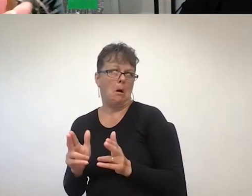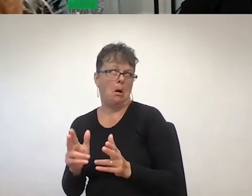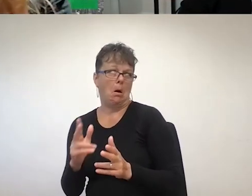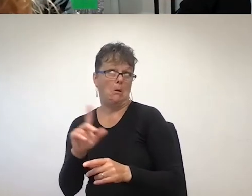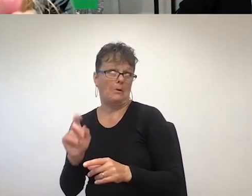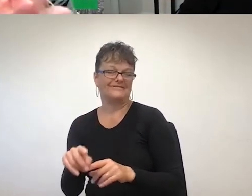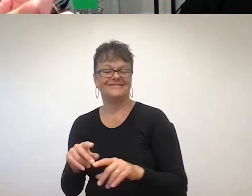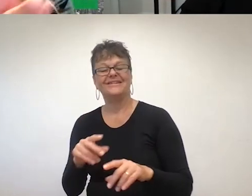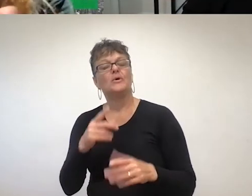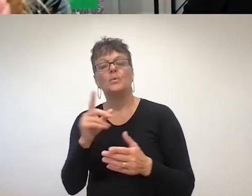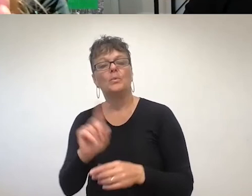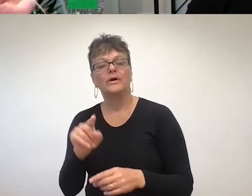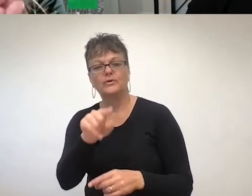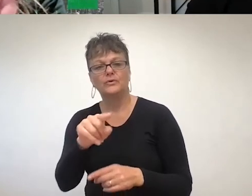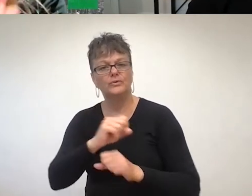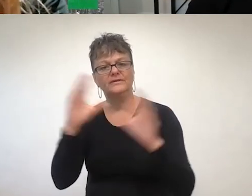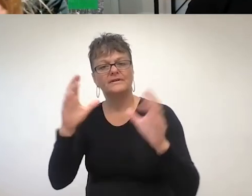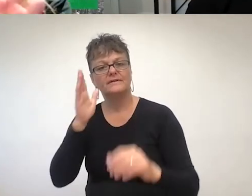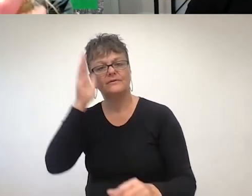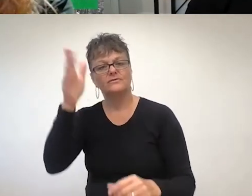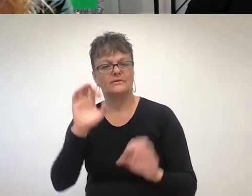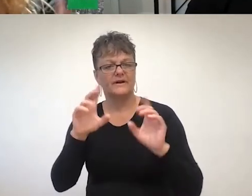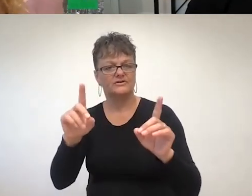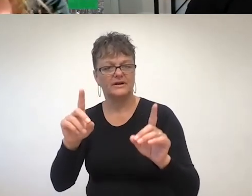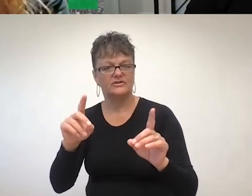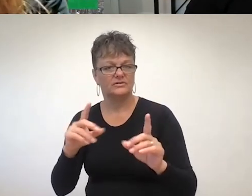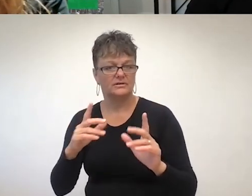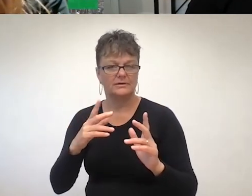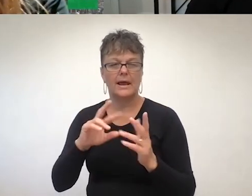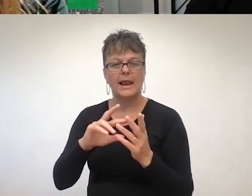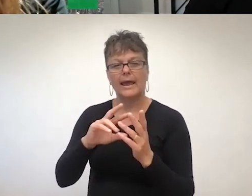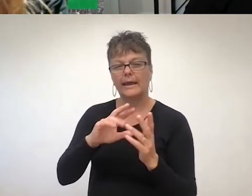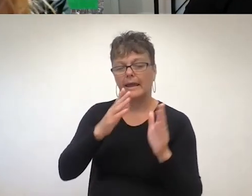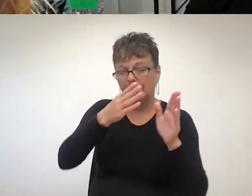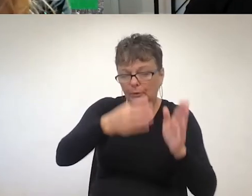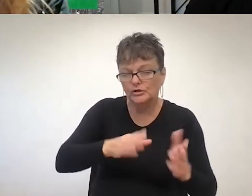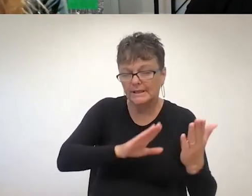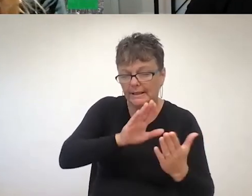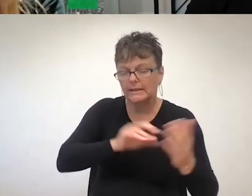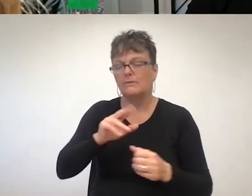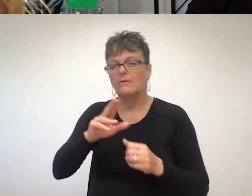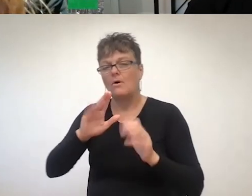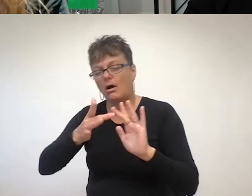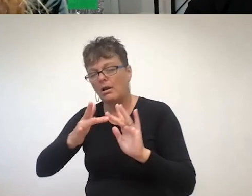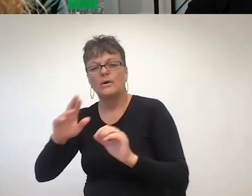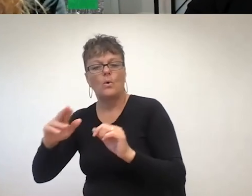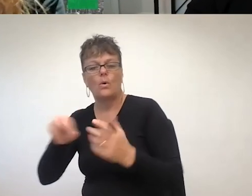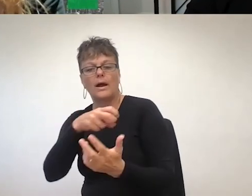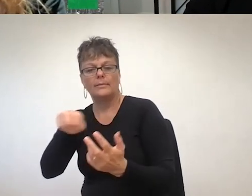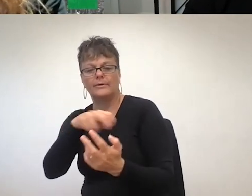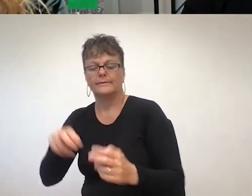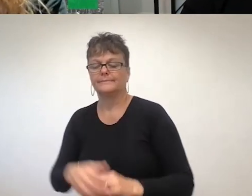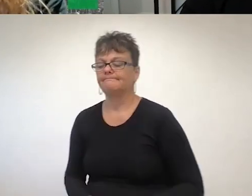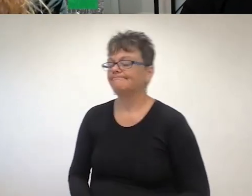of structure, in-person, online, and hybrid. And we'll make that the last question, but have at it, Flower. Yes, sure. Great question, Karen. Thank